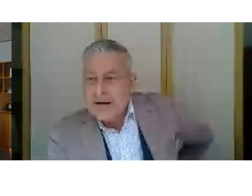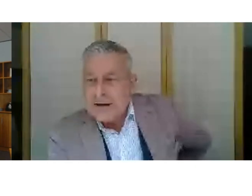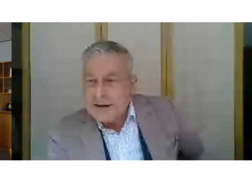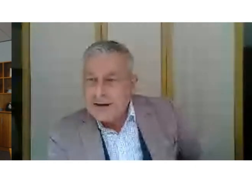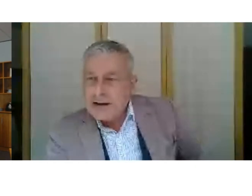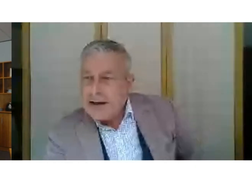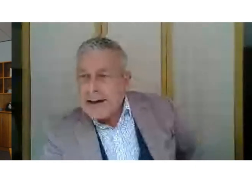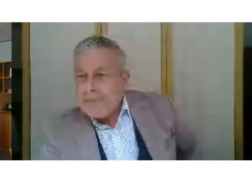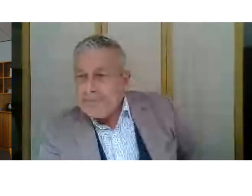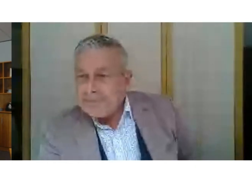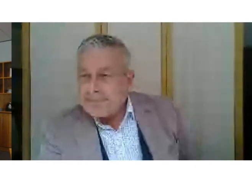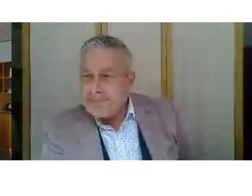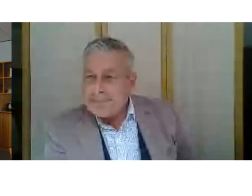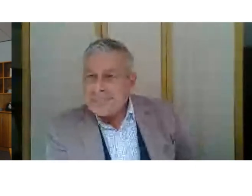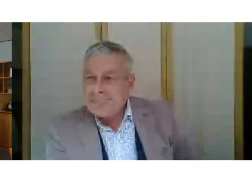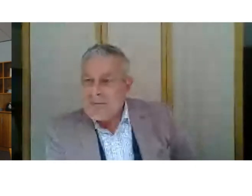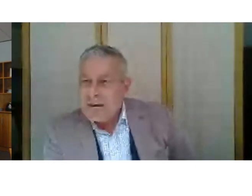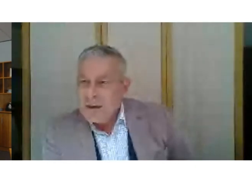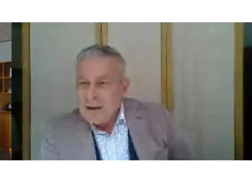another question here.